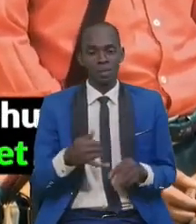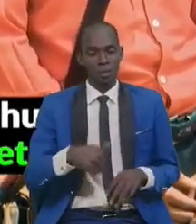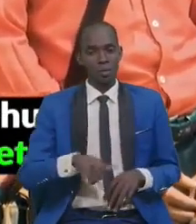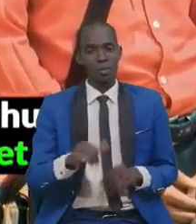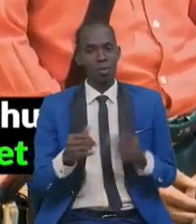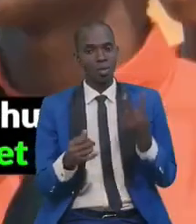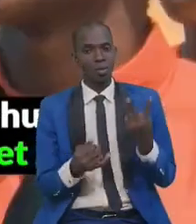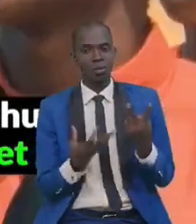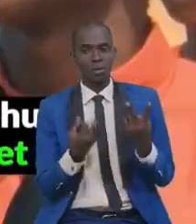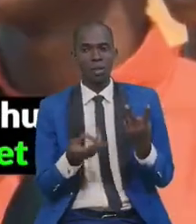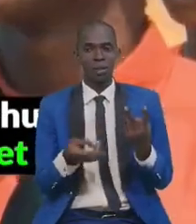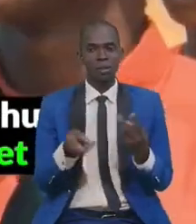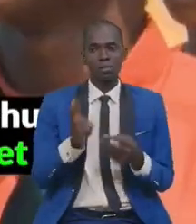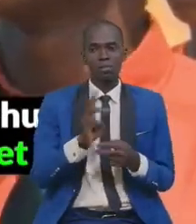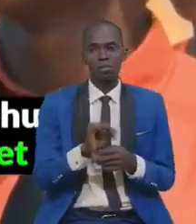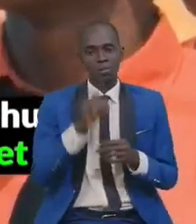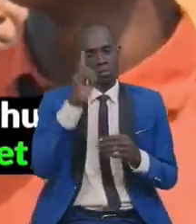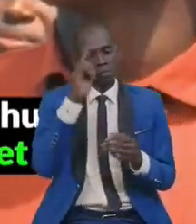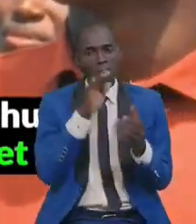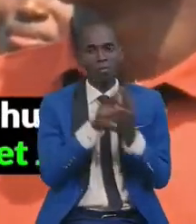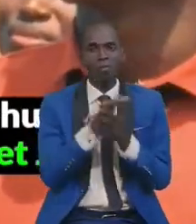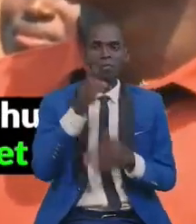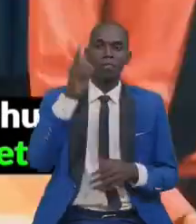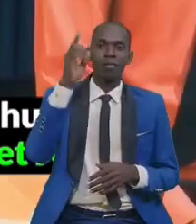of them trusted God,